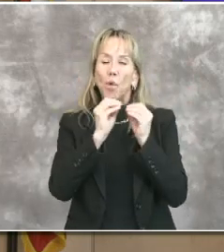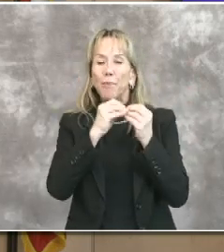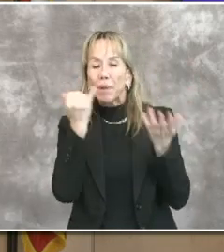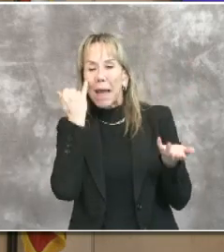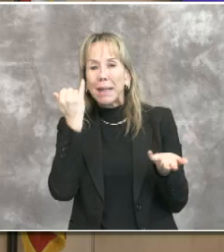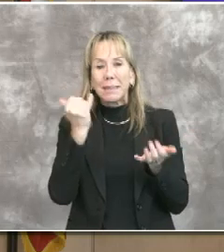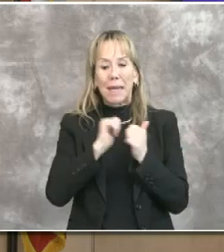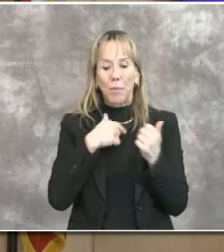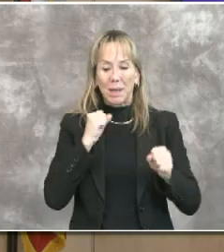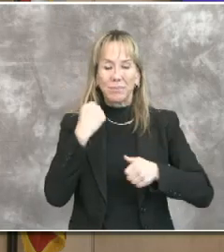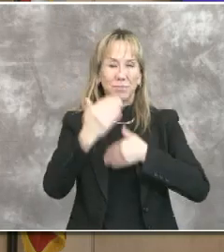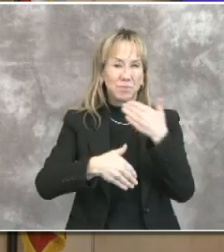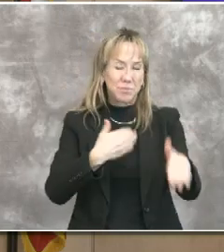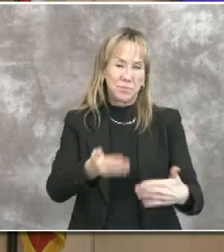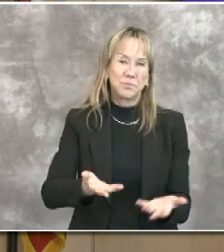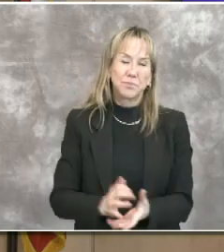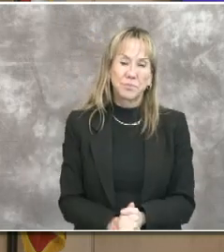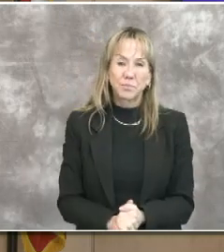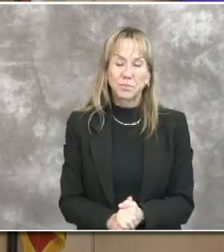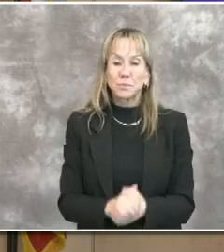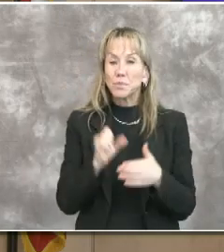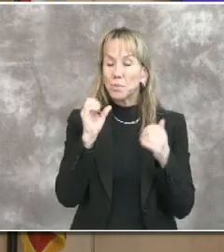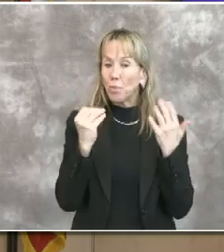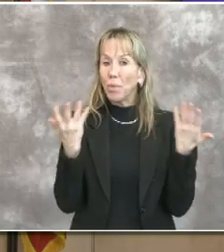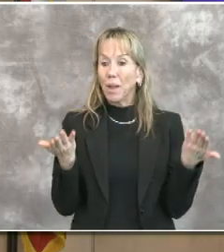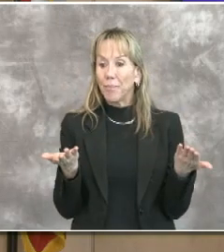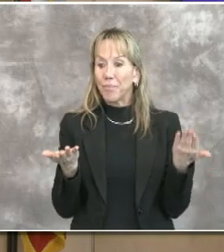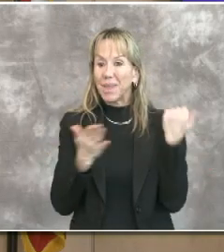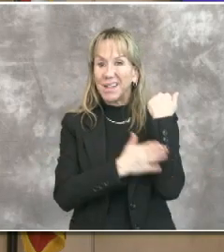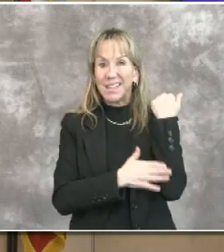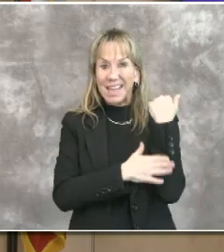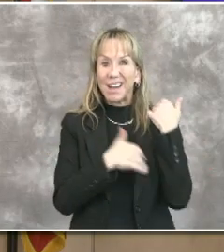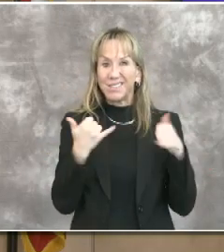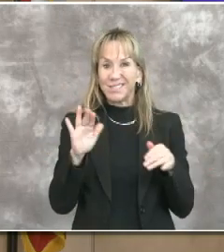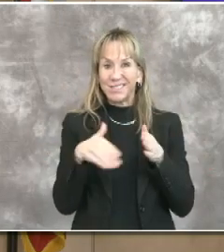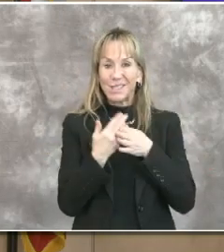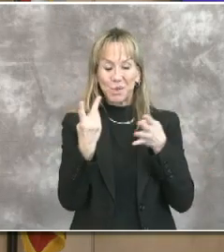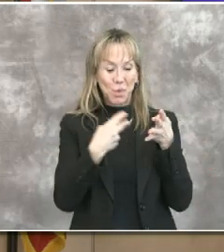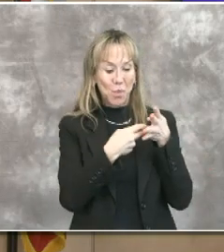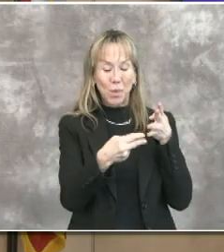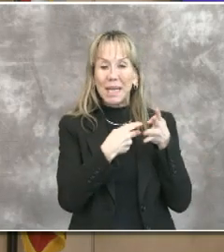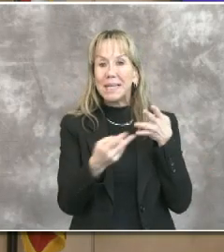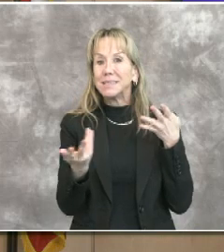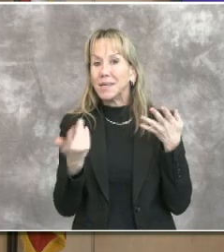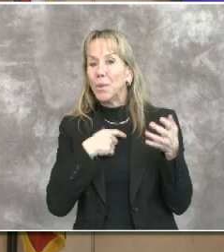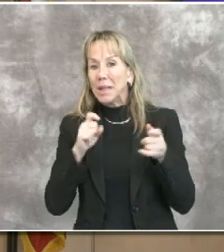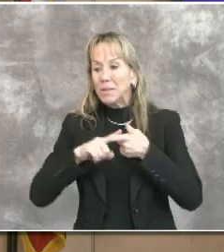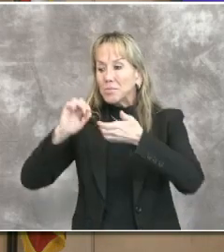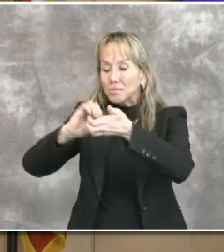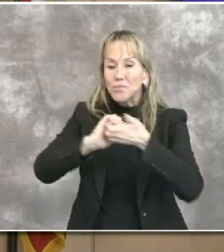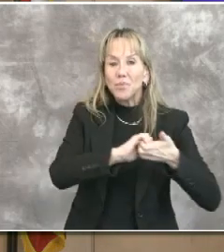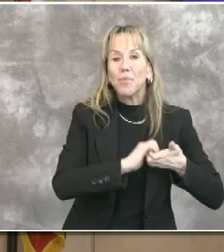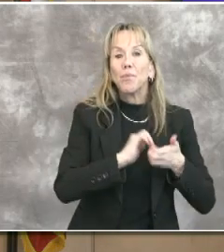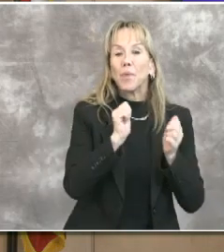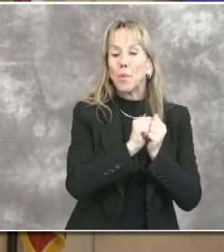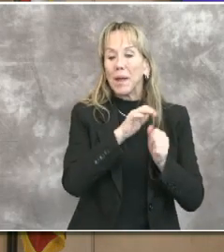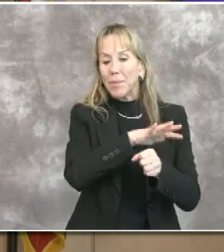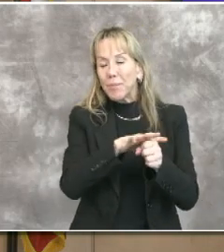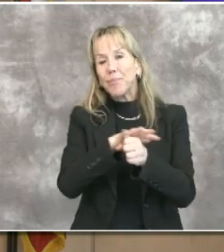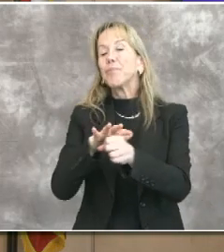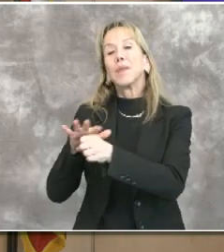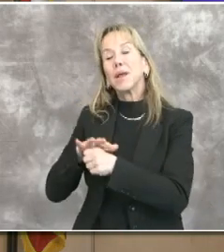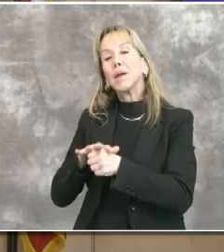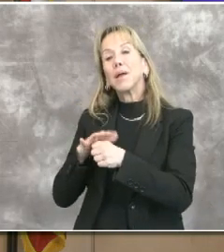we can move forward. So we've outlined what the county needs to do over the next 2 weeks, what we need to do with local jurisdictions as it relates to beaches, bays,